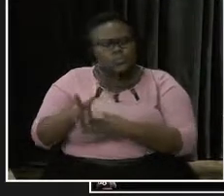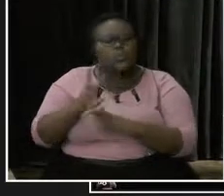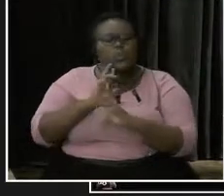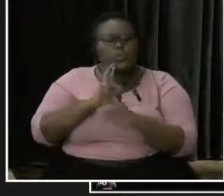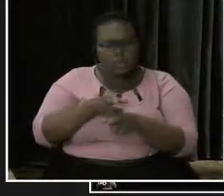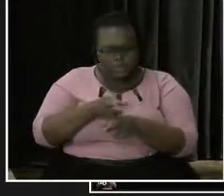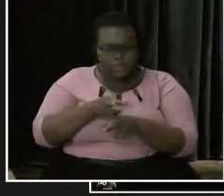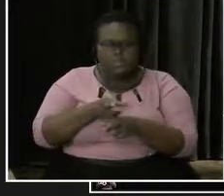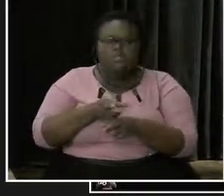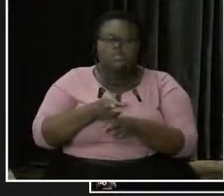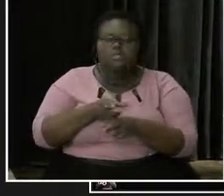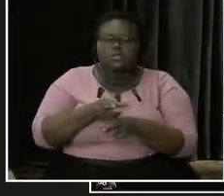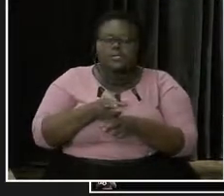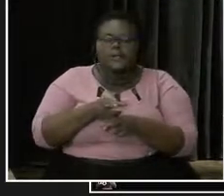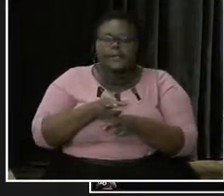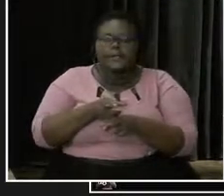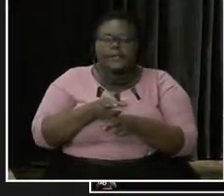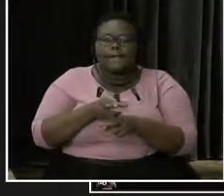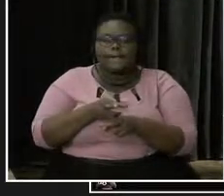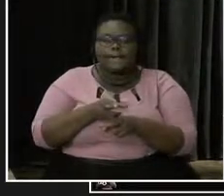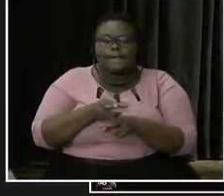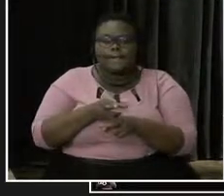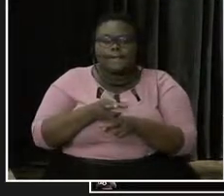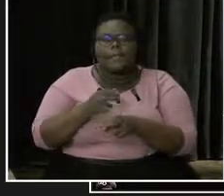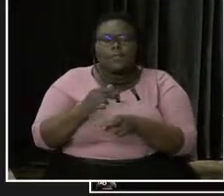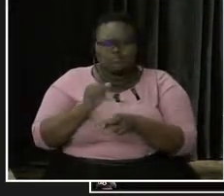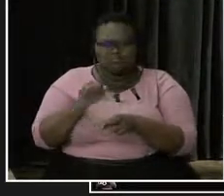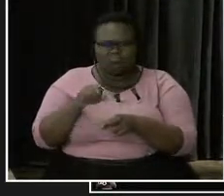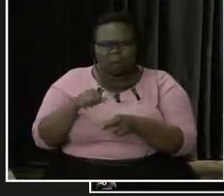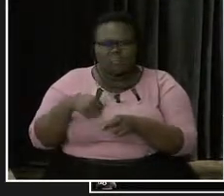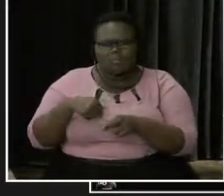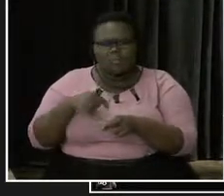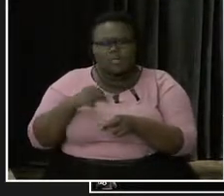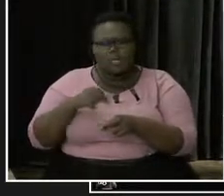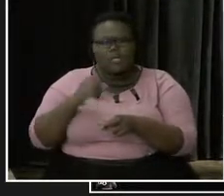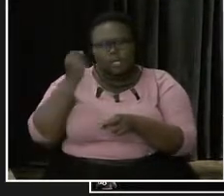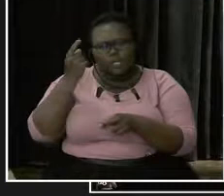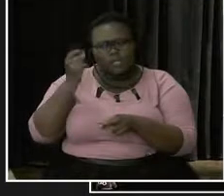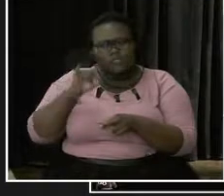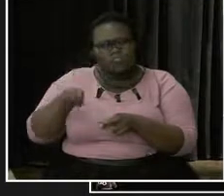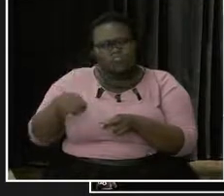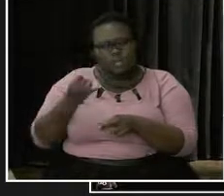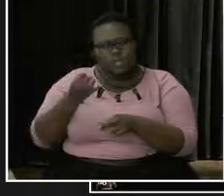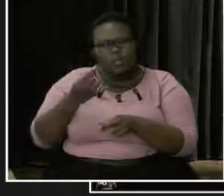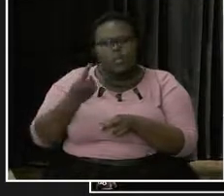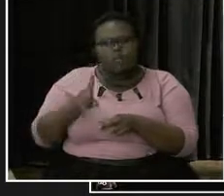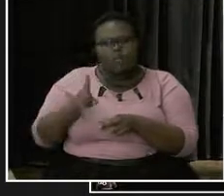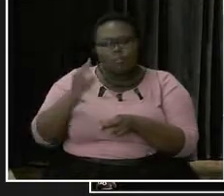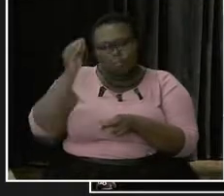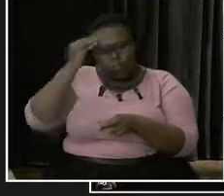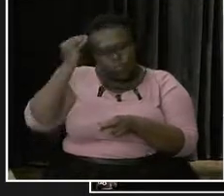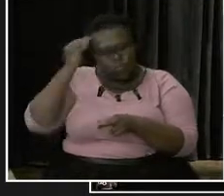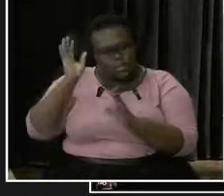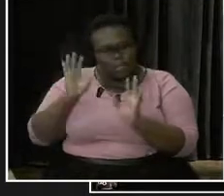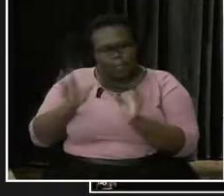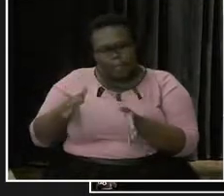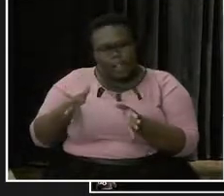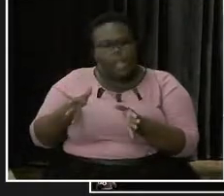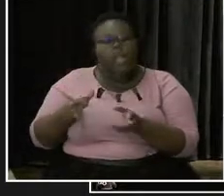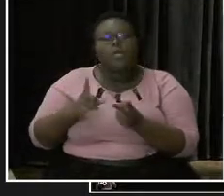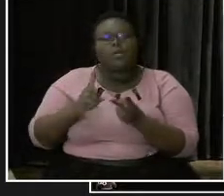report. Although I do understand it's just for noting. We have also Annexure